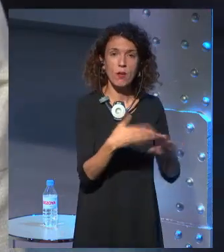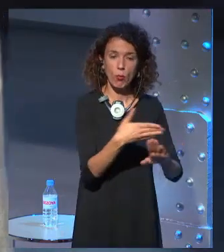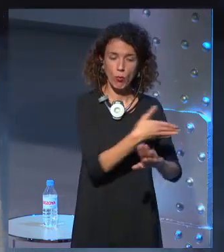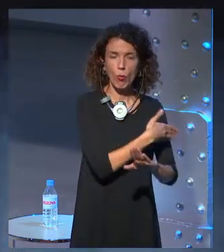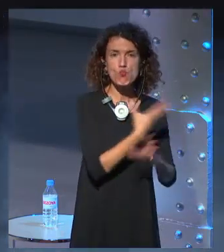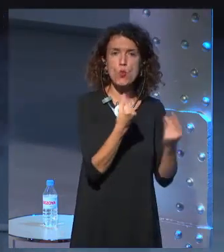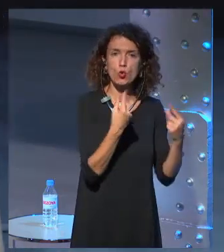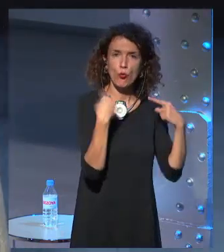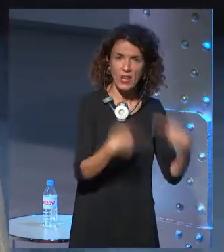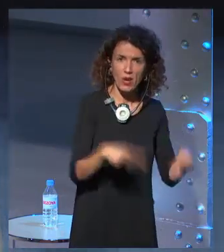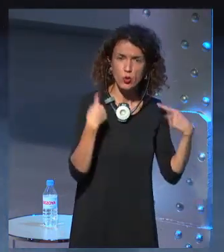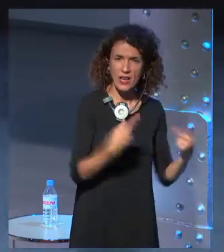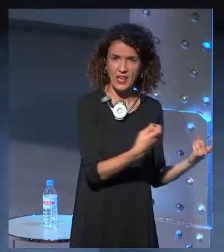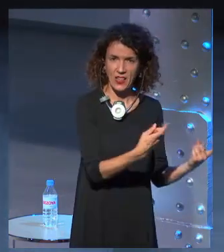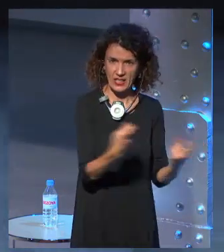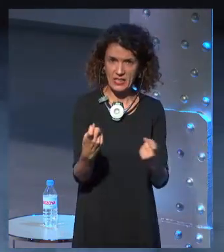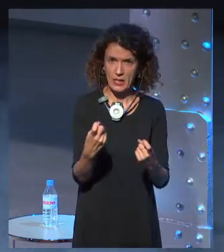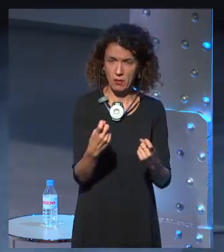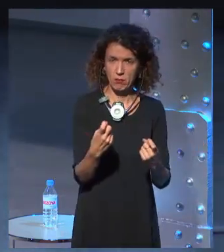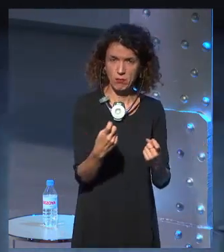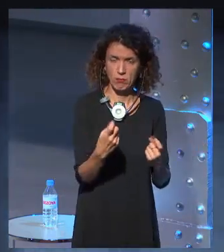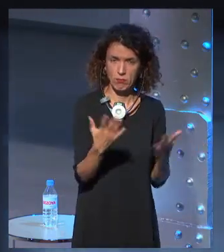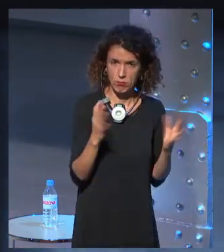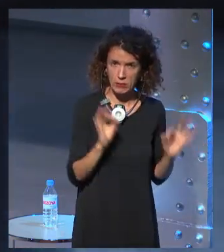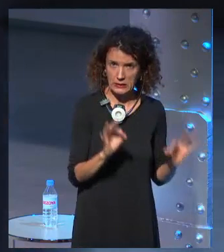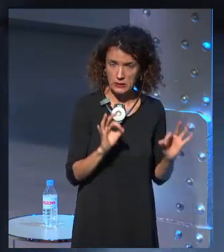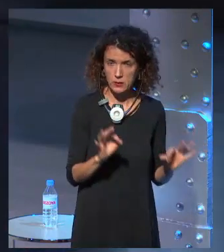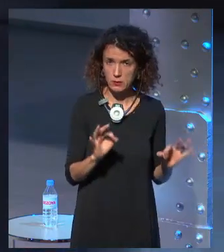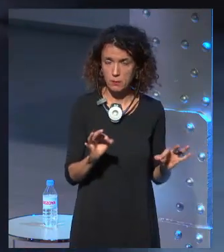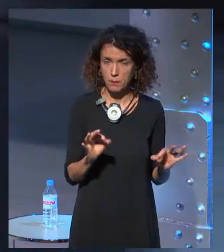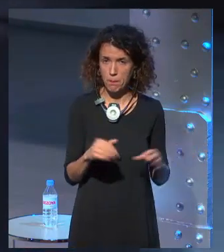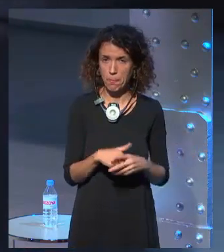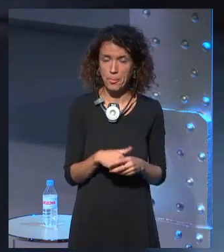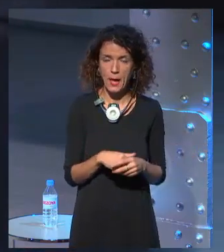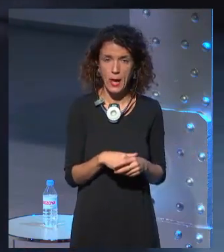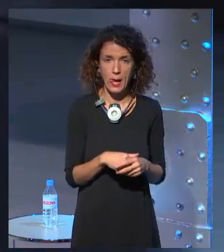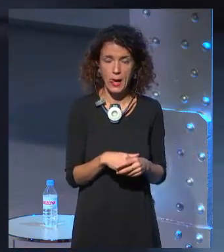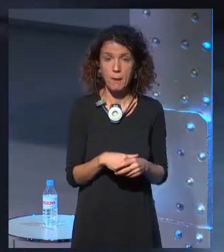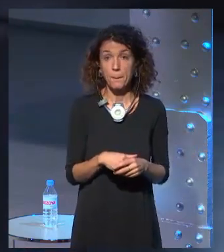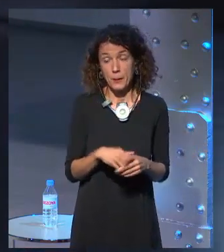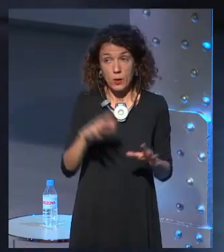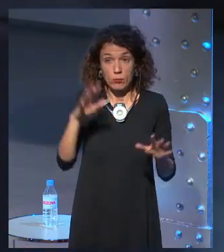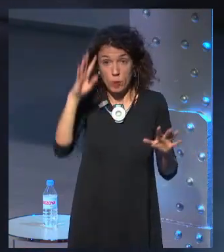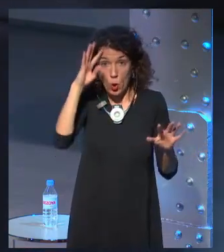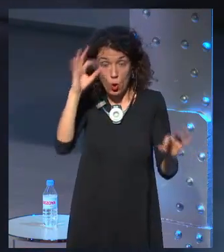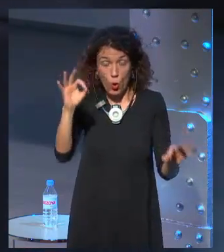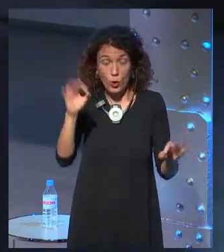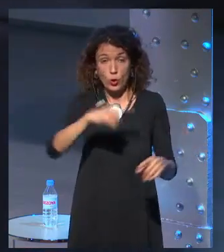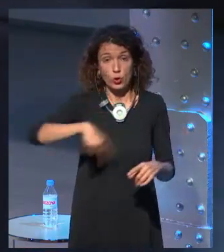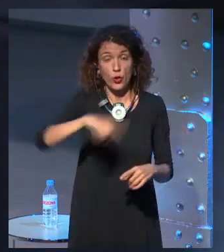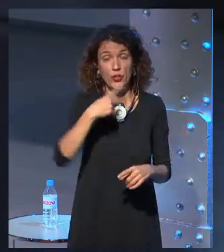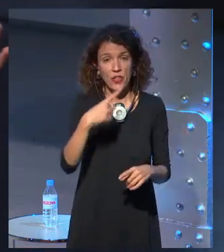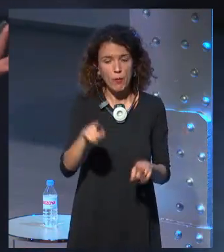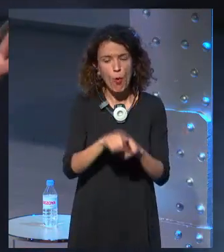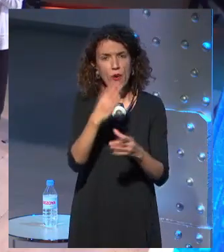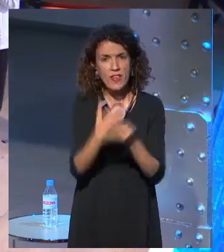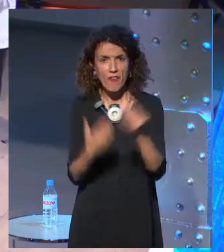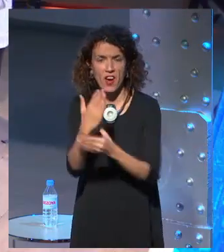failure. There's even this motto about fail fast, fail often, fail cheaply, creativity, arts,